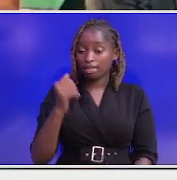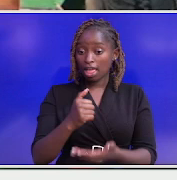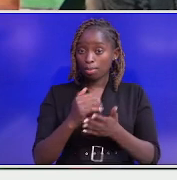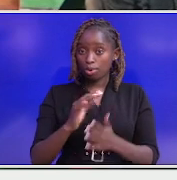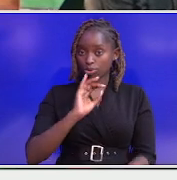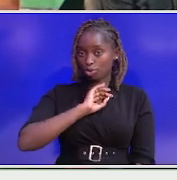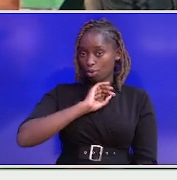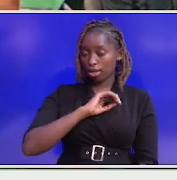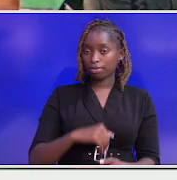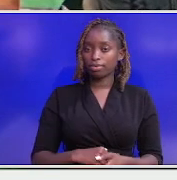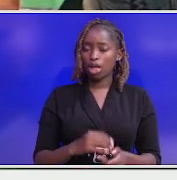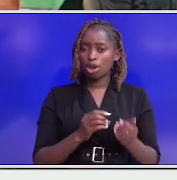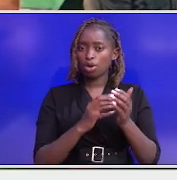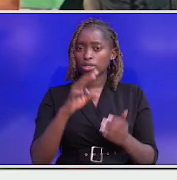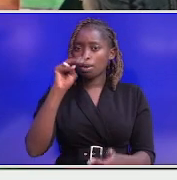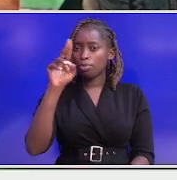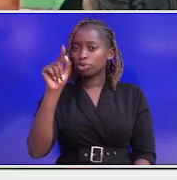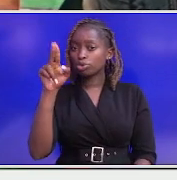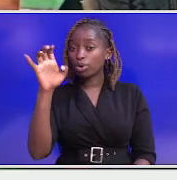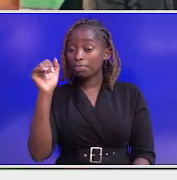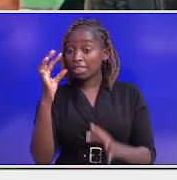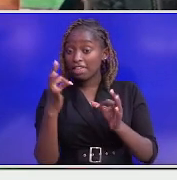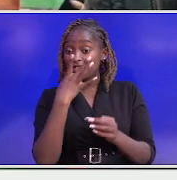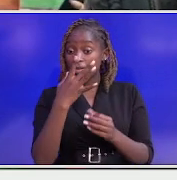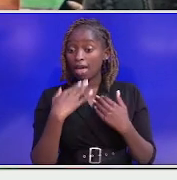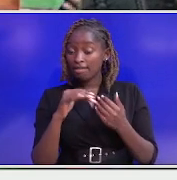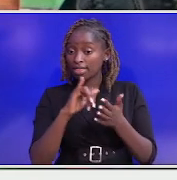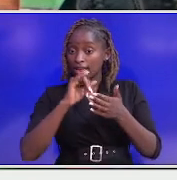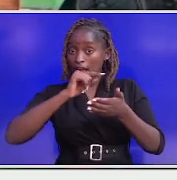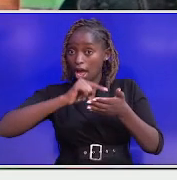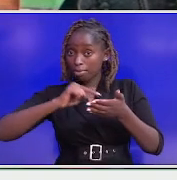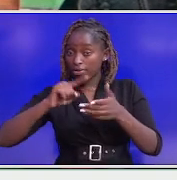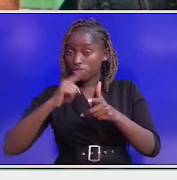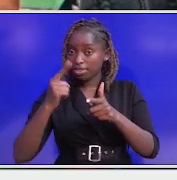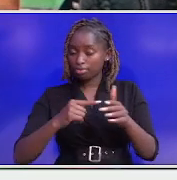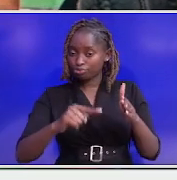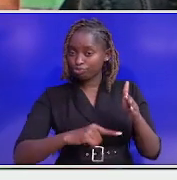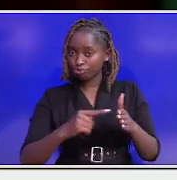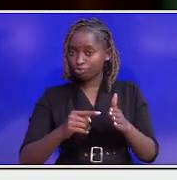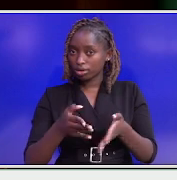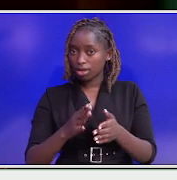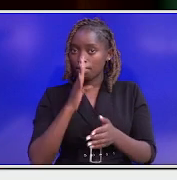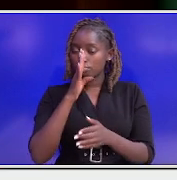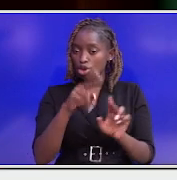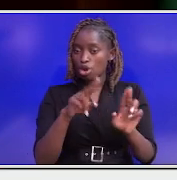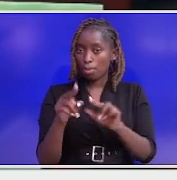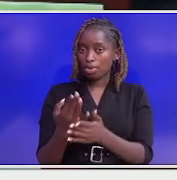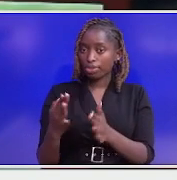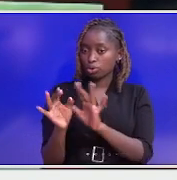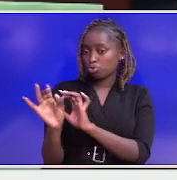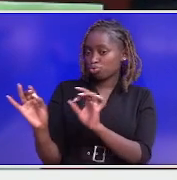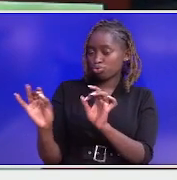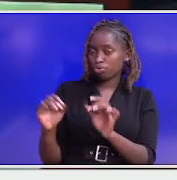Mutua, who will head the labor docket if approved, industrial strikes will not be a common phenomenon. Another former governor